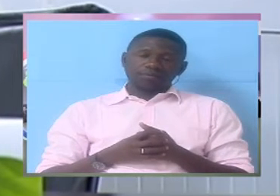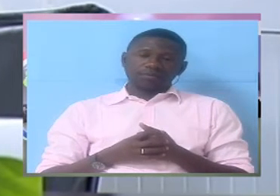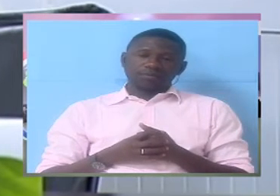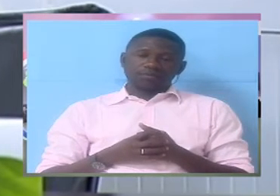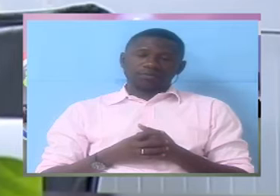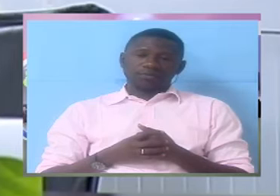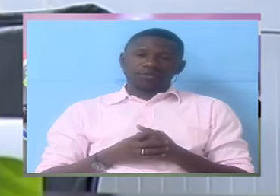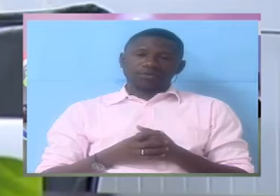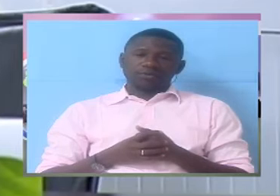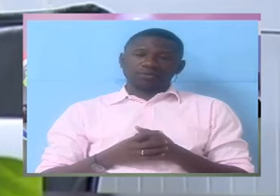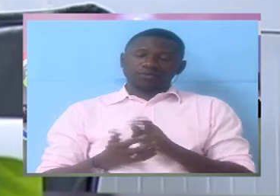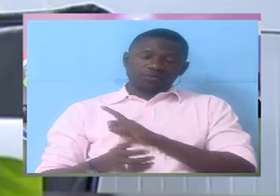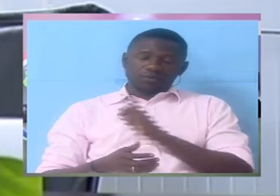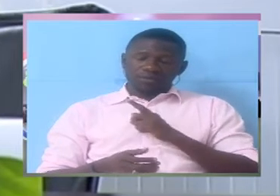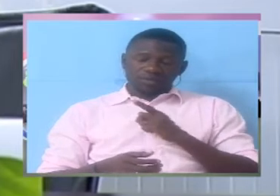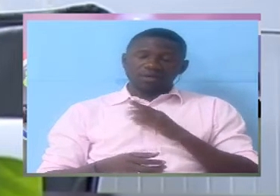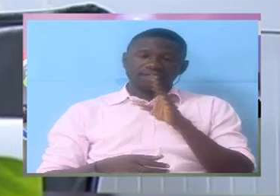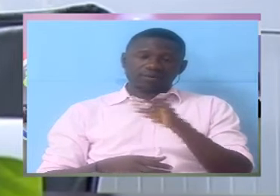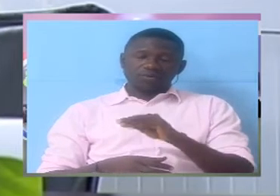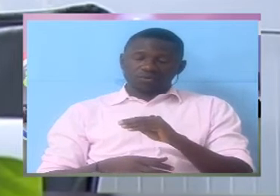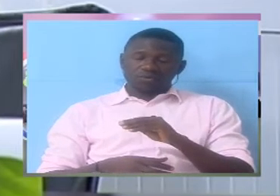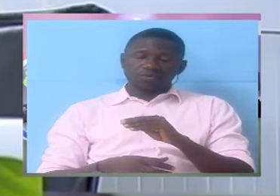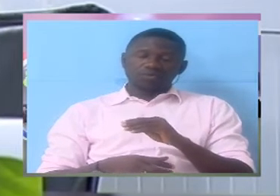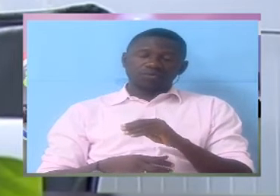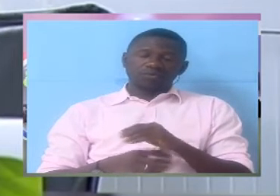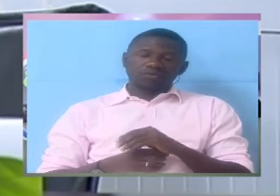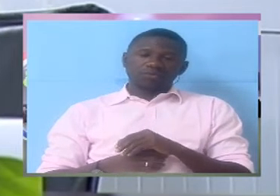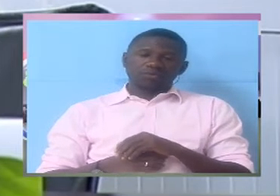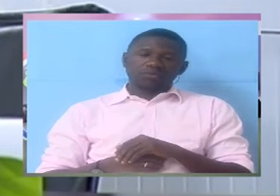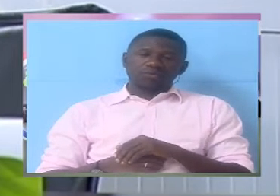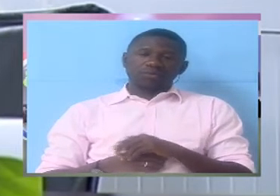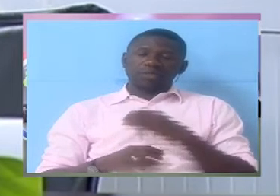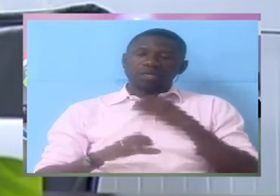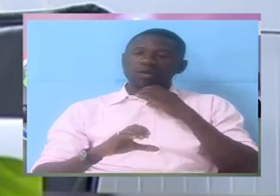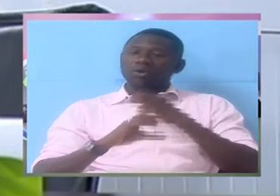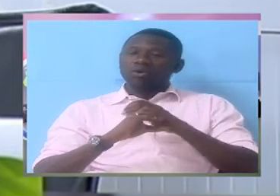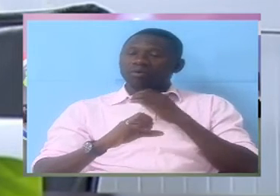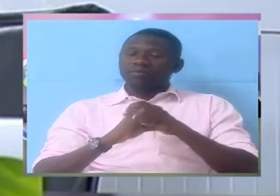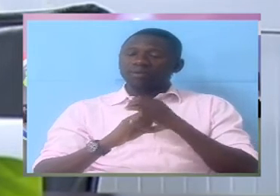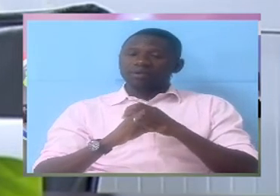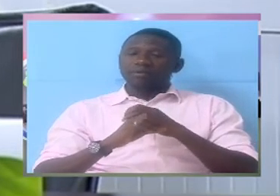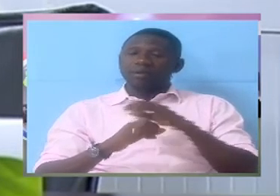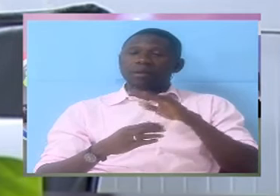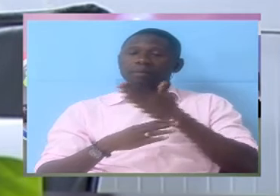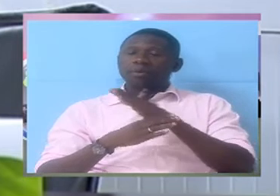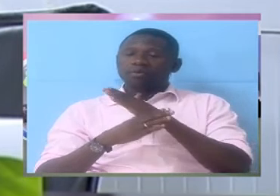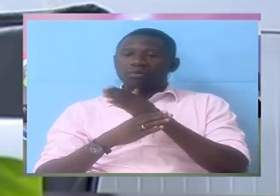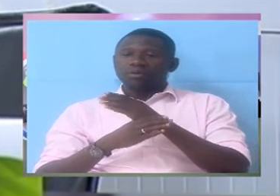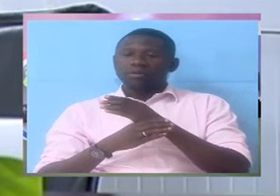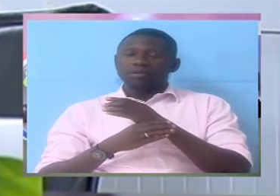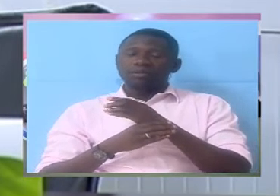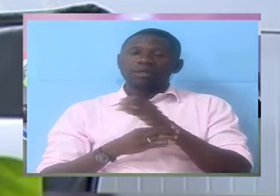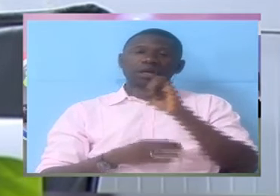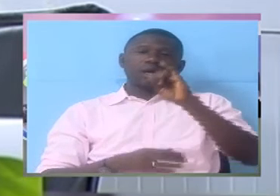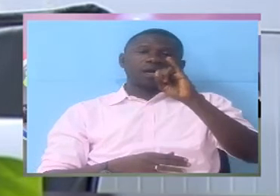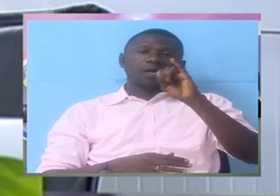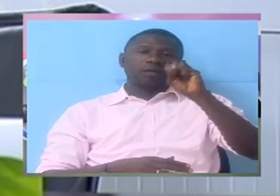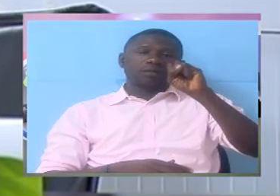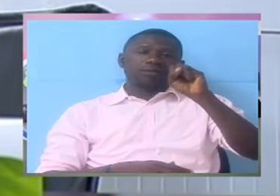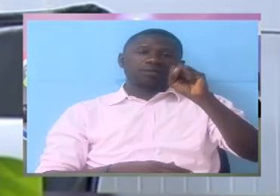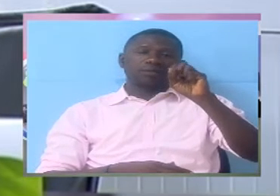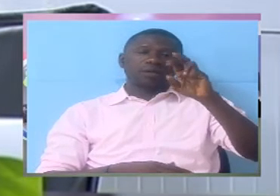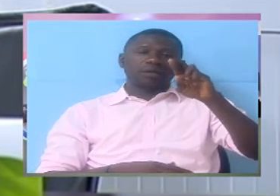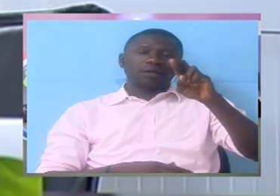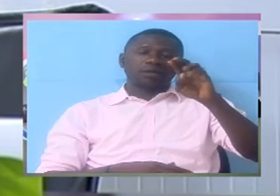We have even done na katale fang funga nyinke the conflict between Israel fitino membe